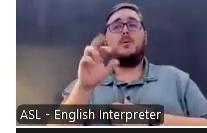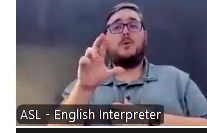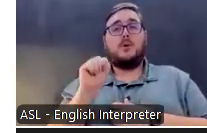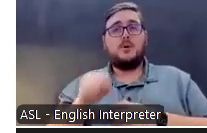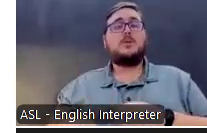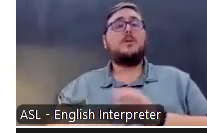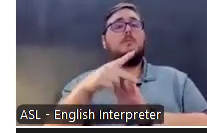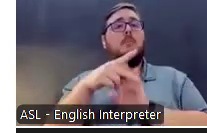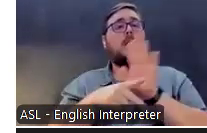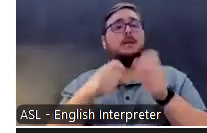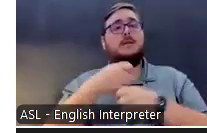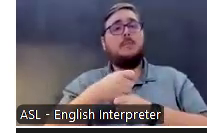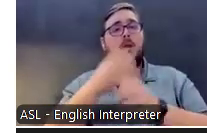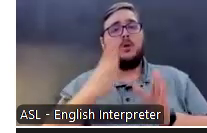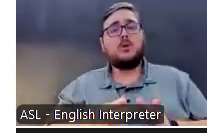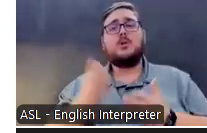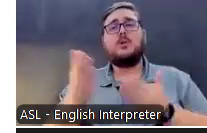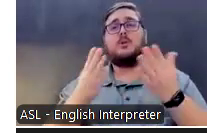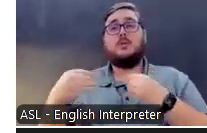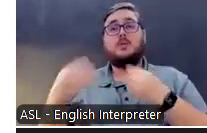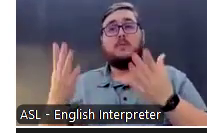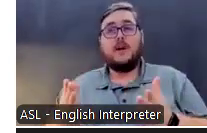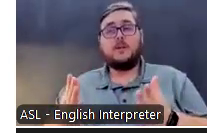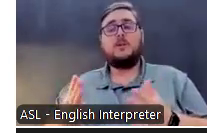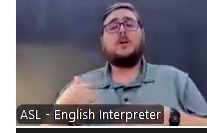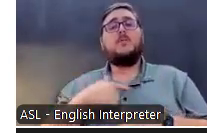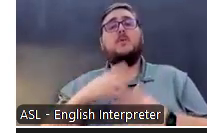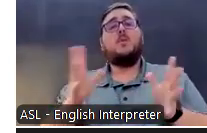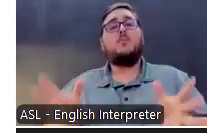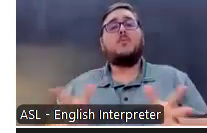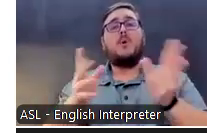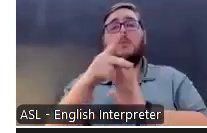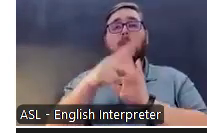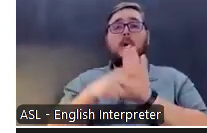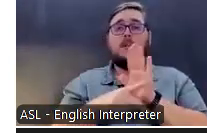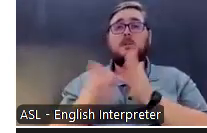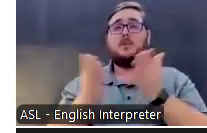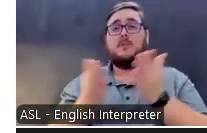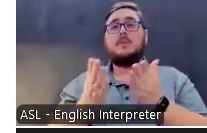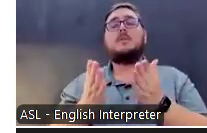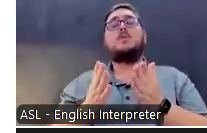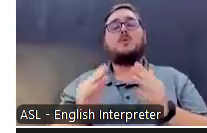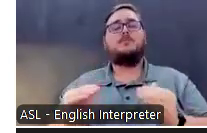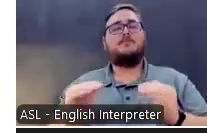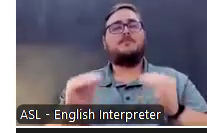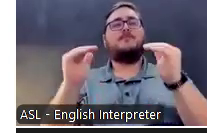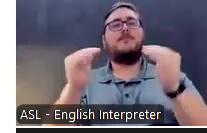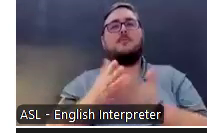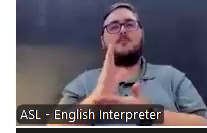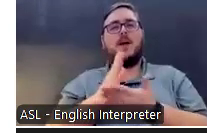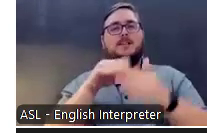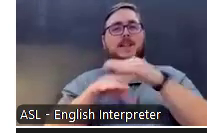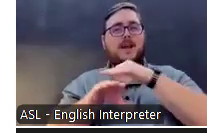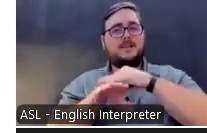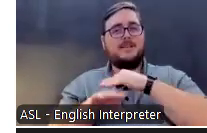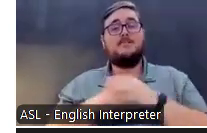promote policies and services that advance those rights and interests. Next slide, please. This slide